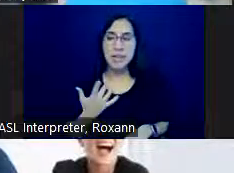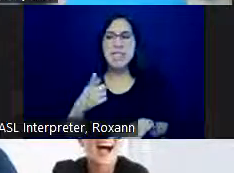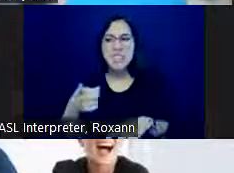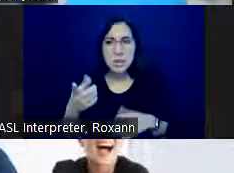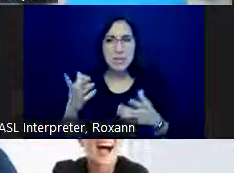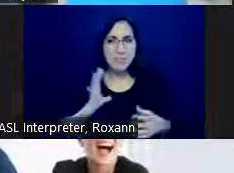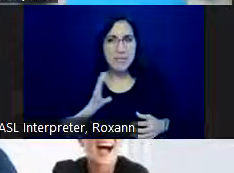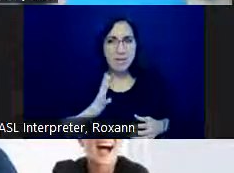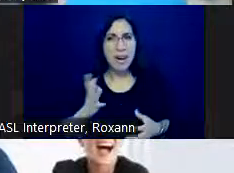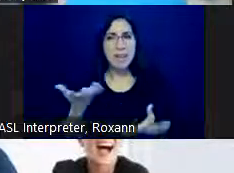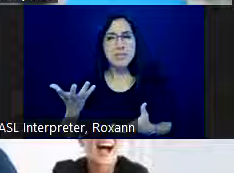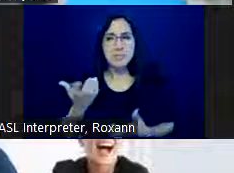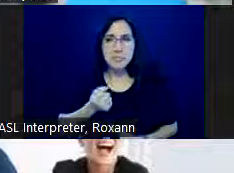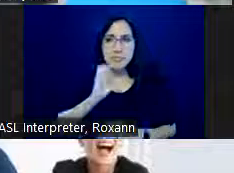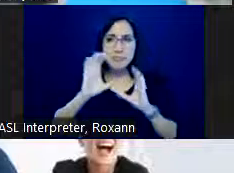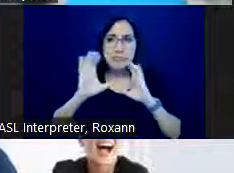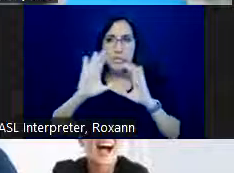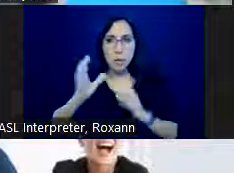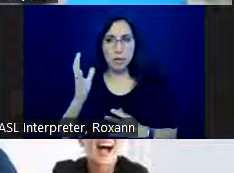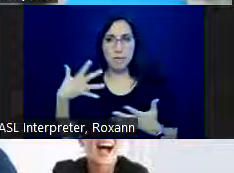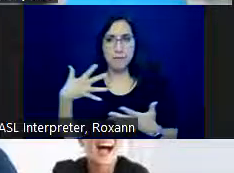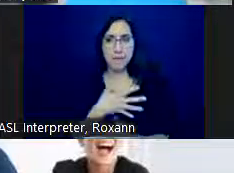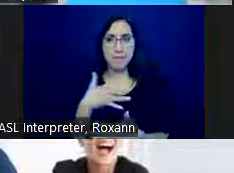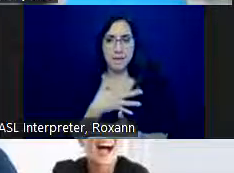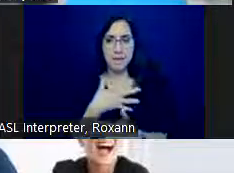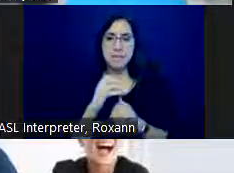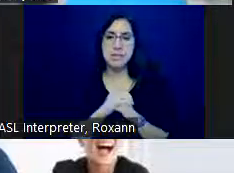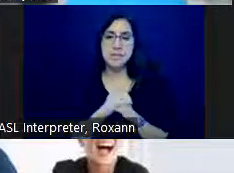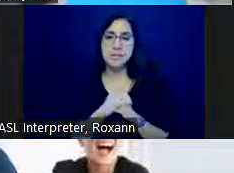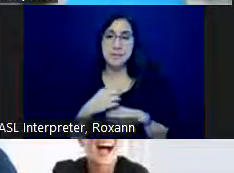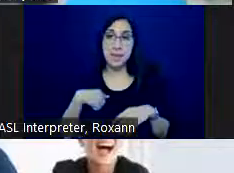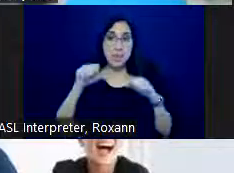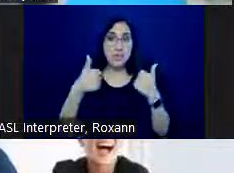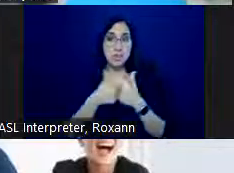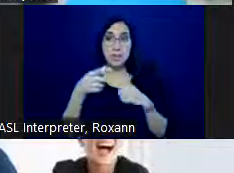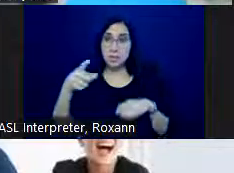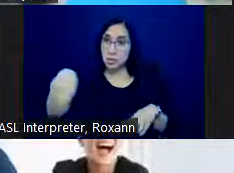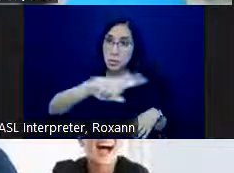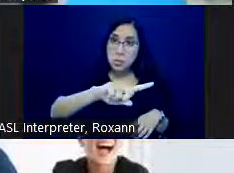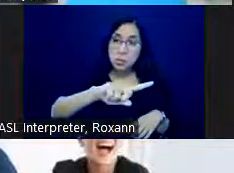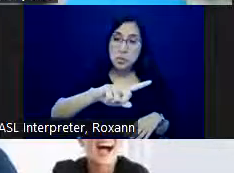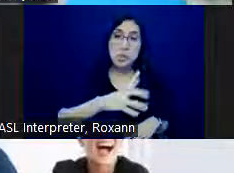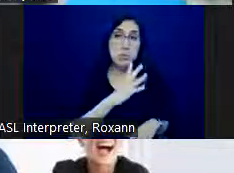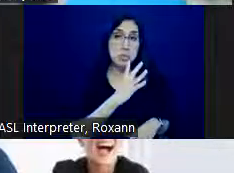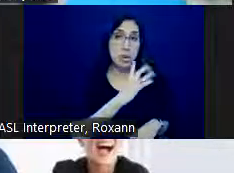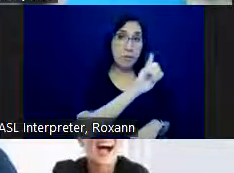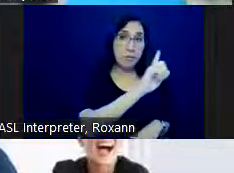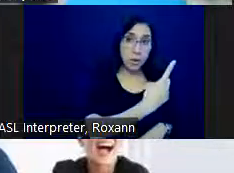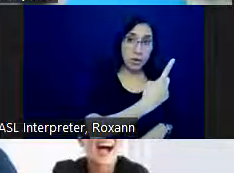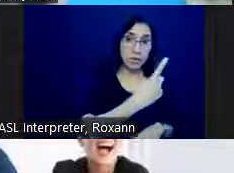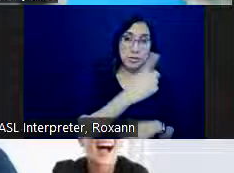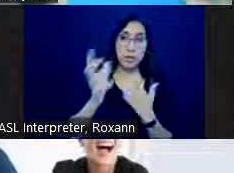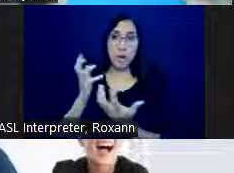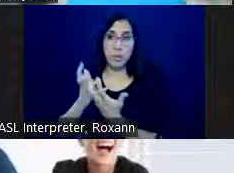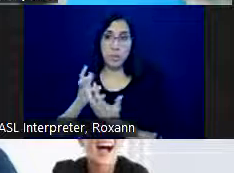the accommodation acts. So I challenge you to talk first, accommodations